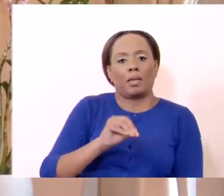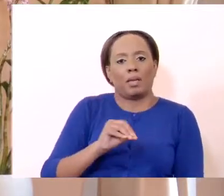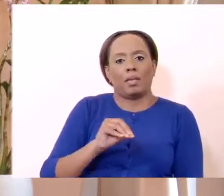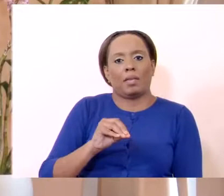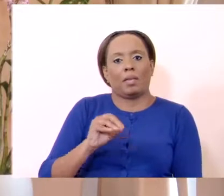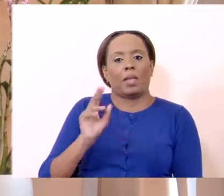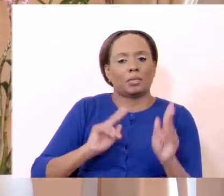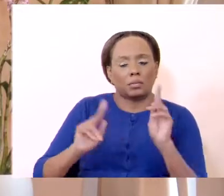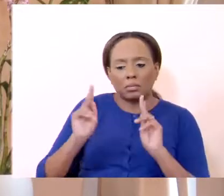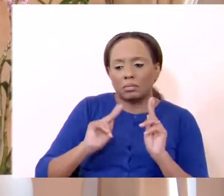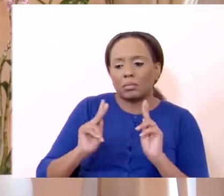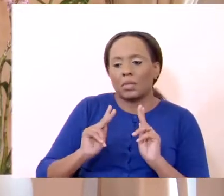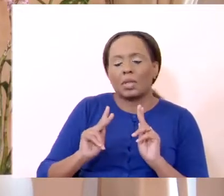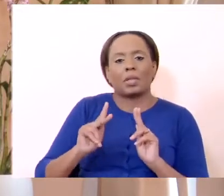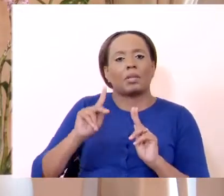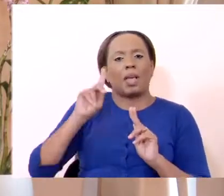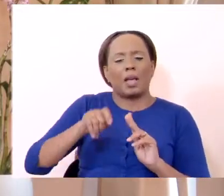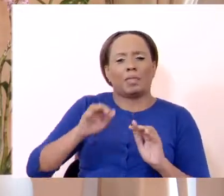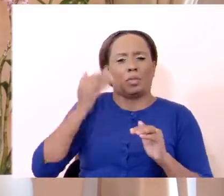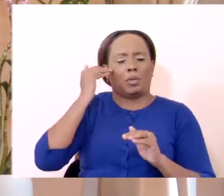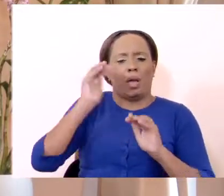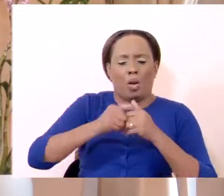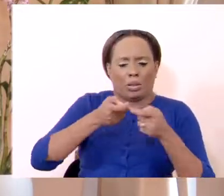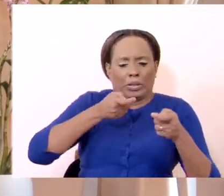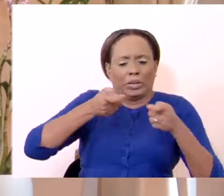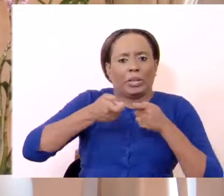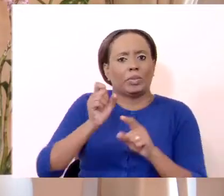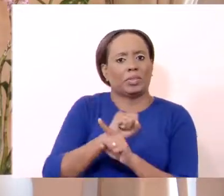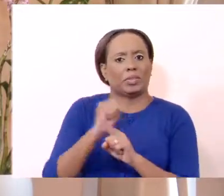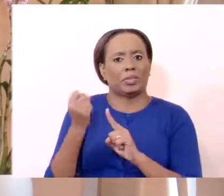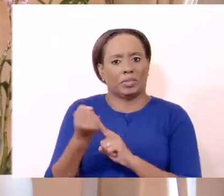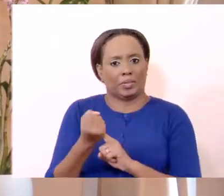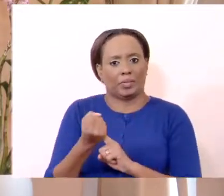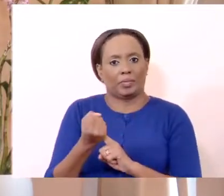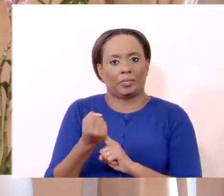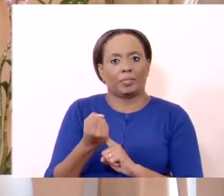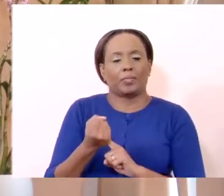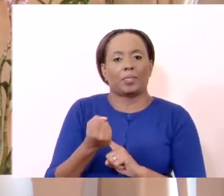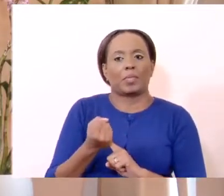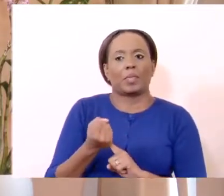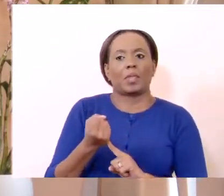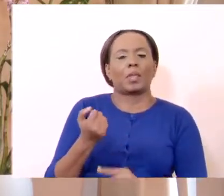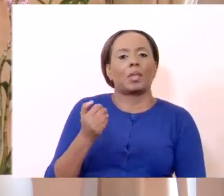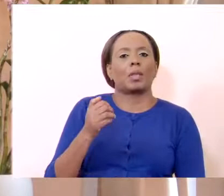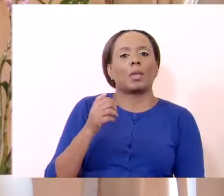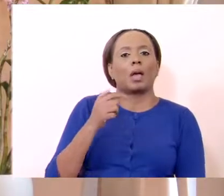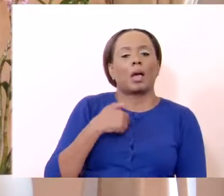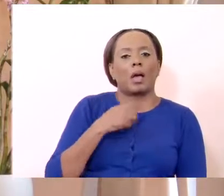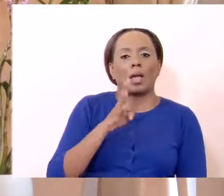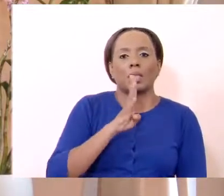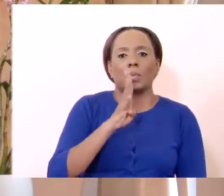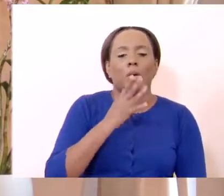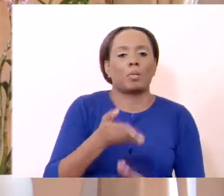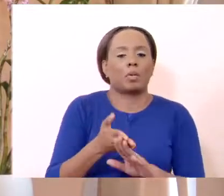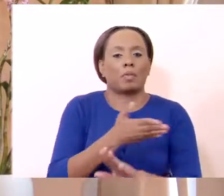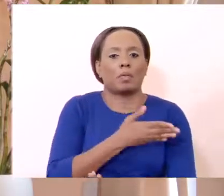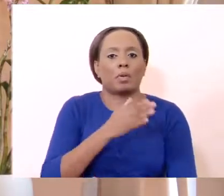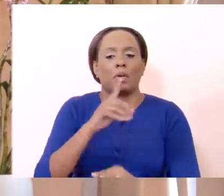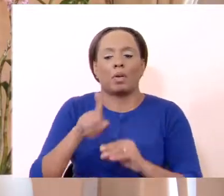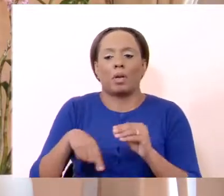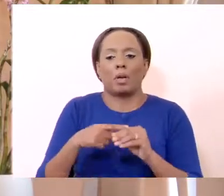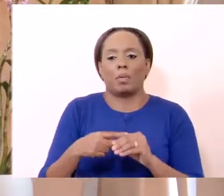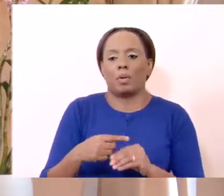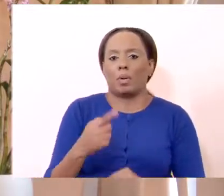in order to be able to deal with that. I spoke earlier about the fact that we've been transferring people from one